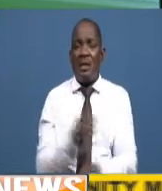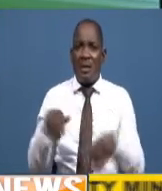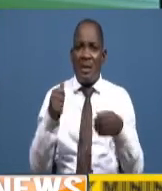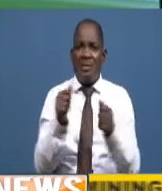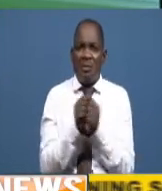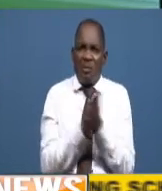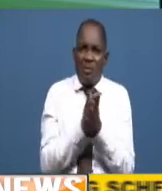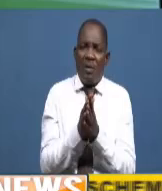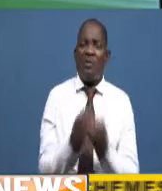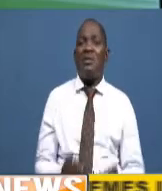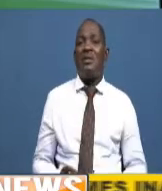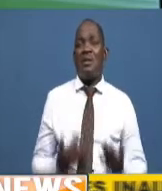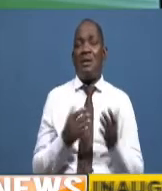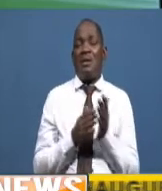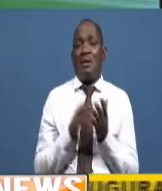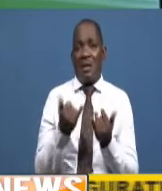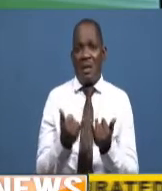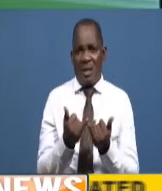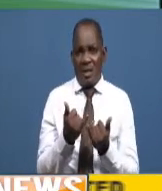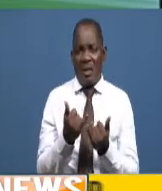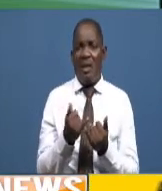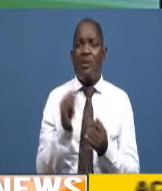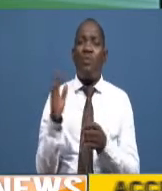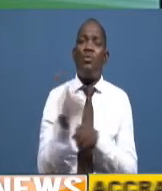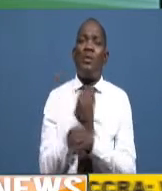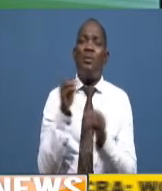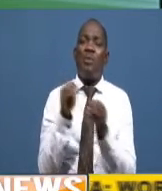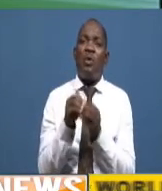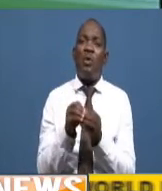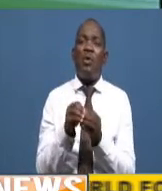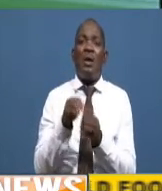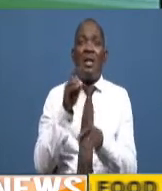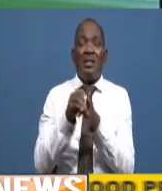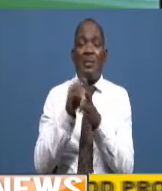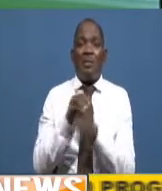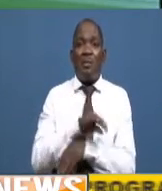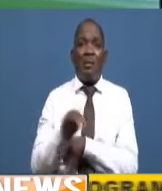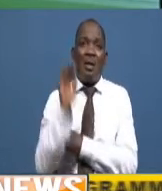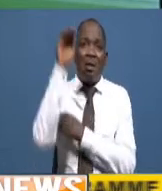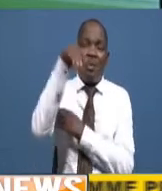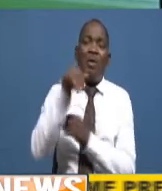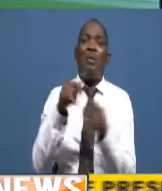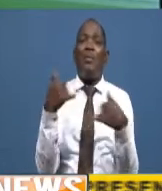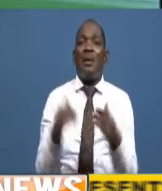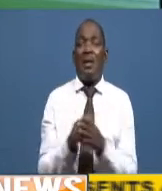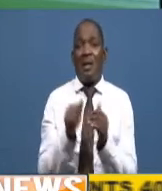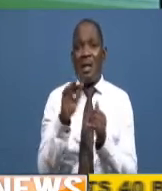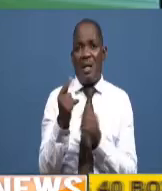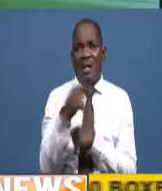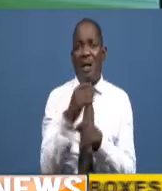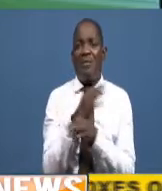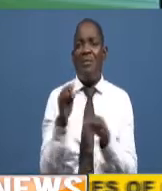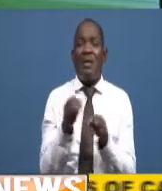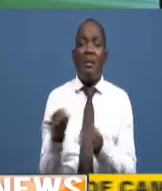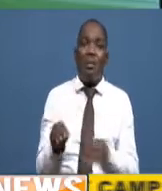passion, talent and grit, Clock is now an award-winning basketball player, coach, entrepreneur, and thrives on bringing the freedom